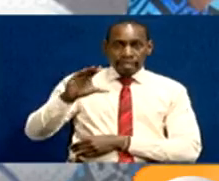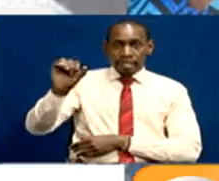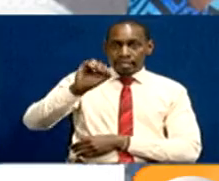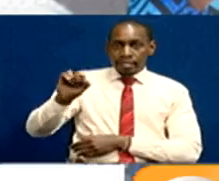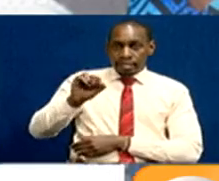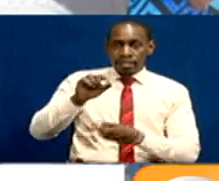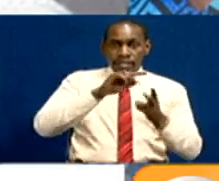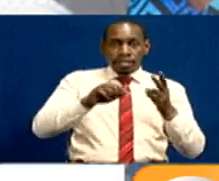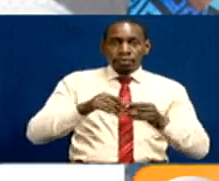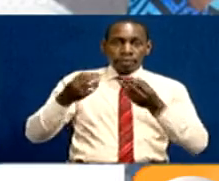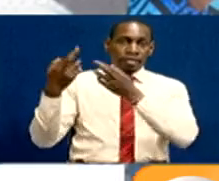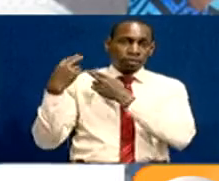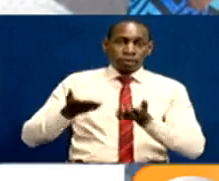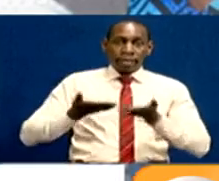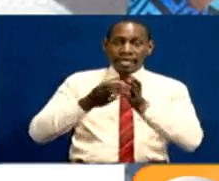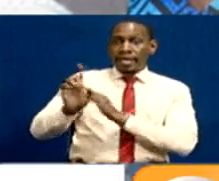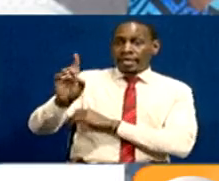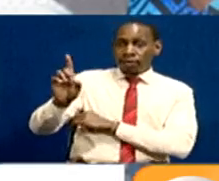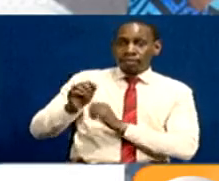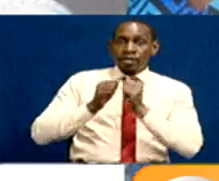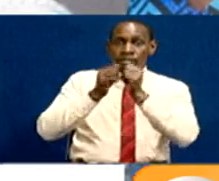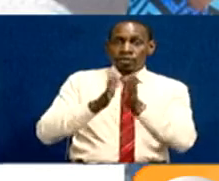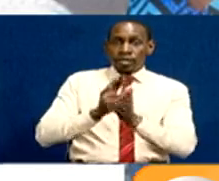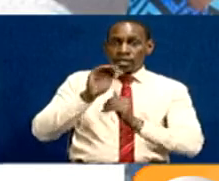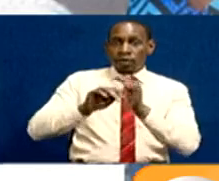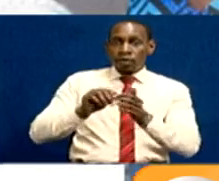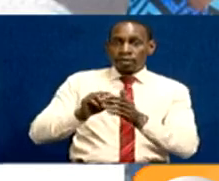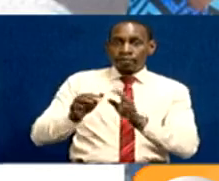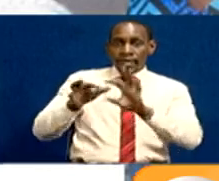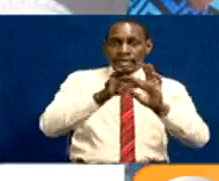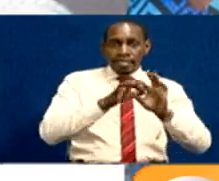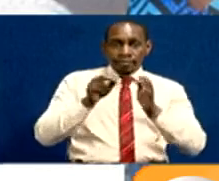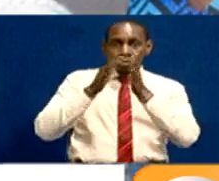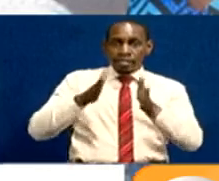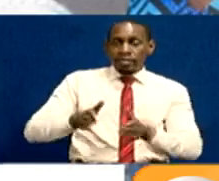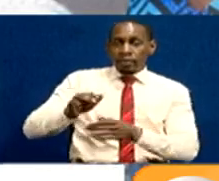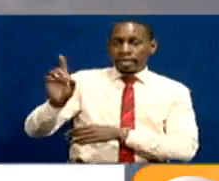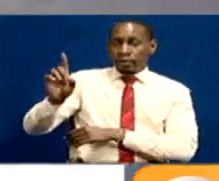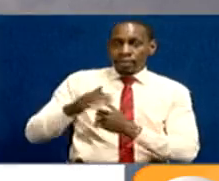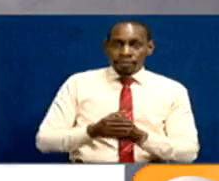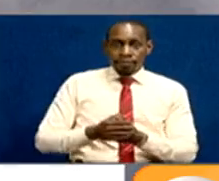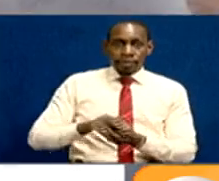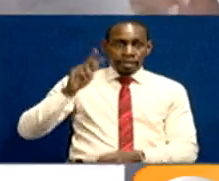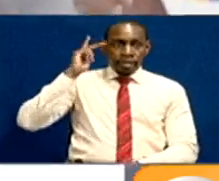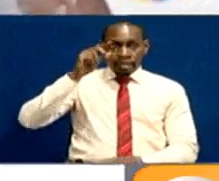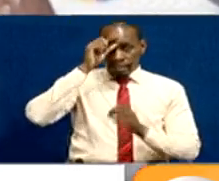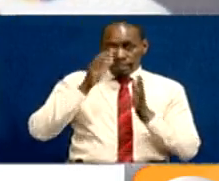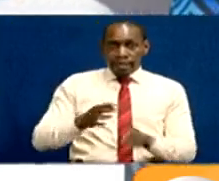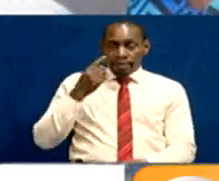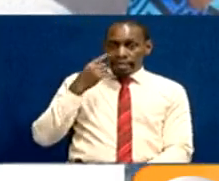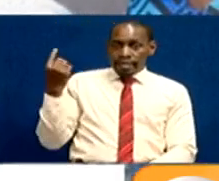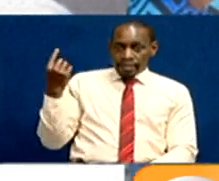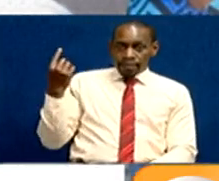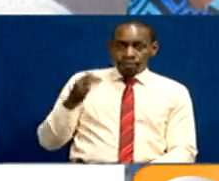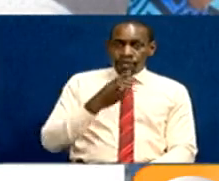Rachel Shabesh have been tasked to deliver Nairobi alongside all the Azimio aspirants in the city. Kisii Governor James